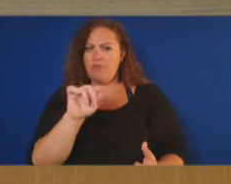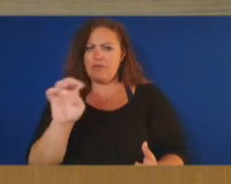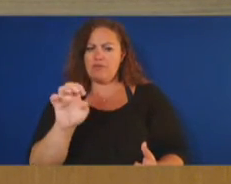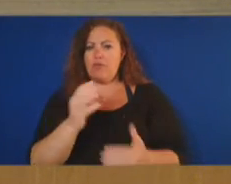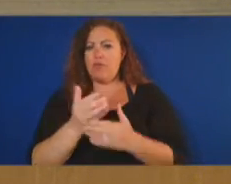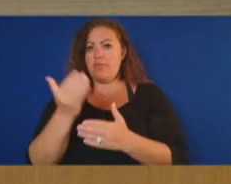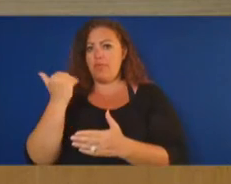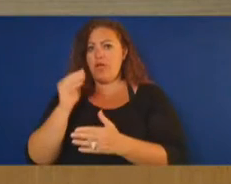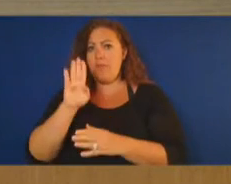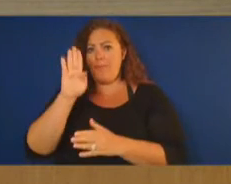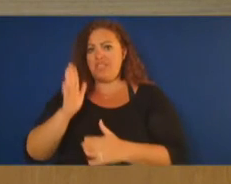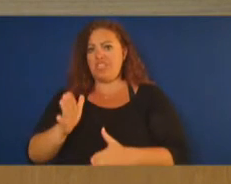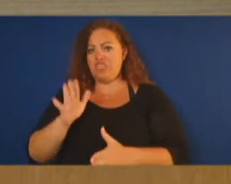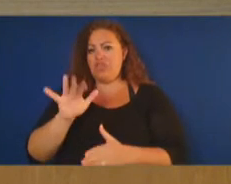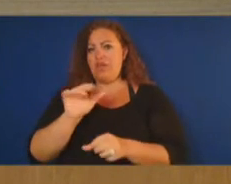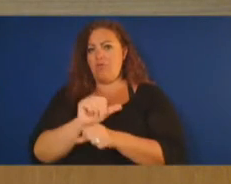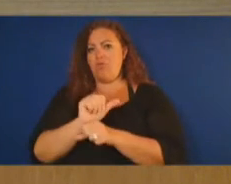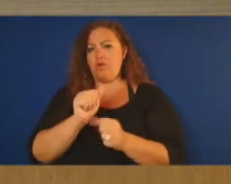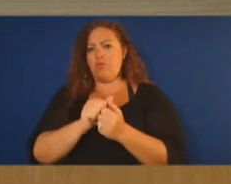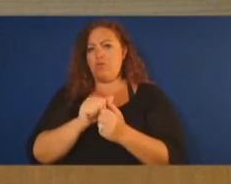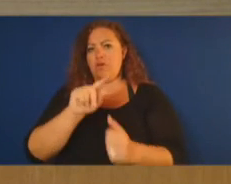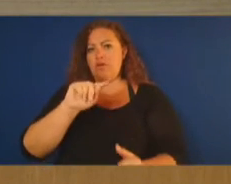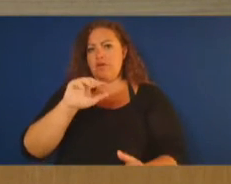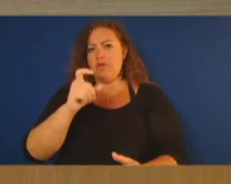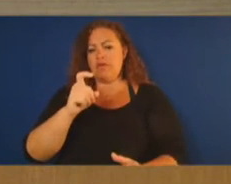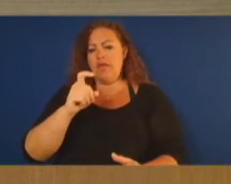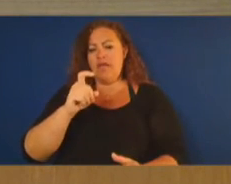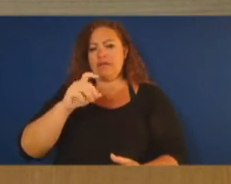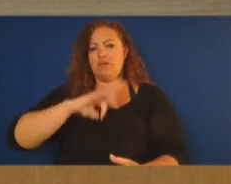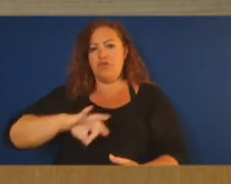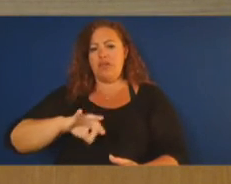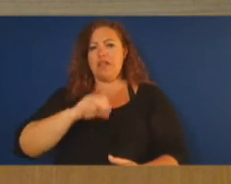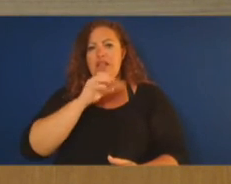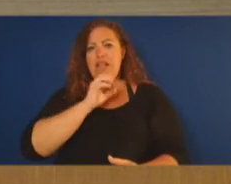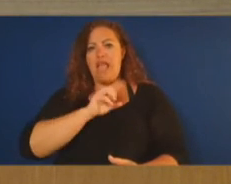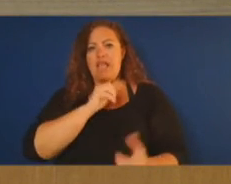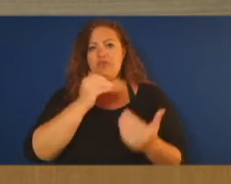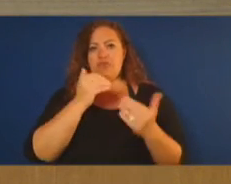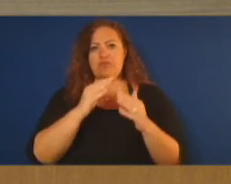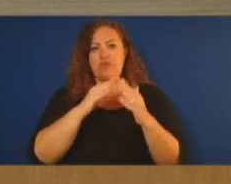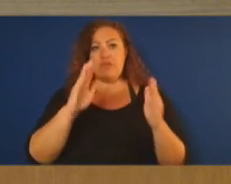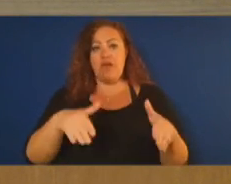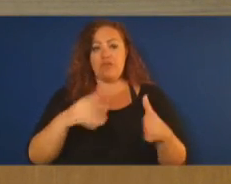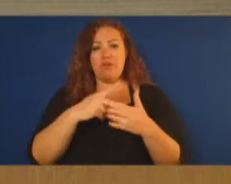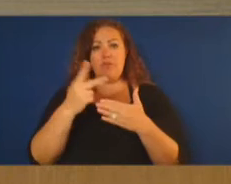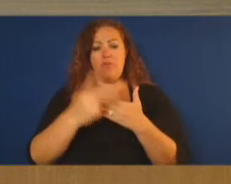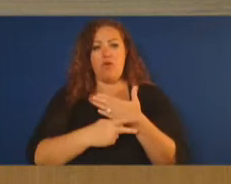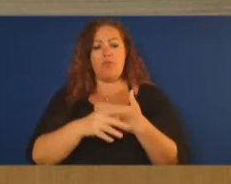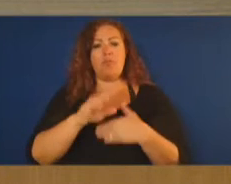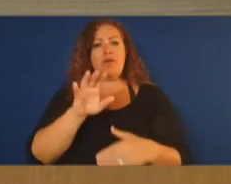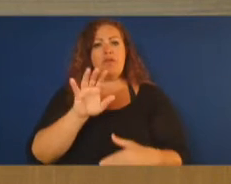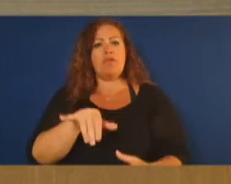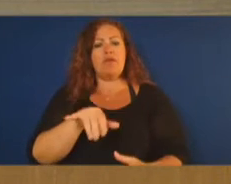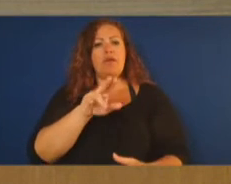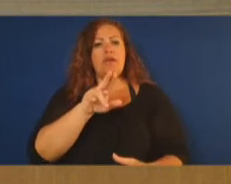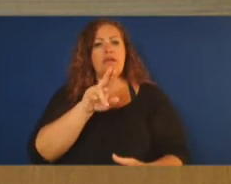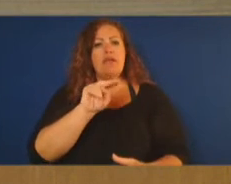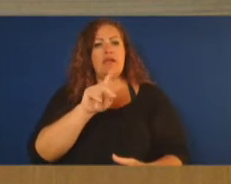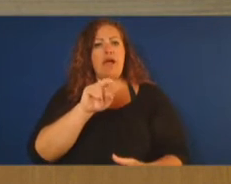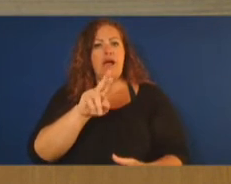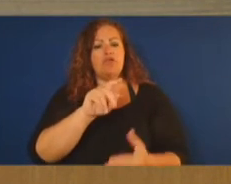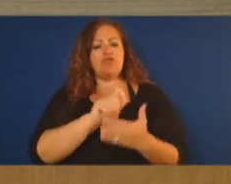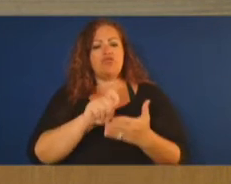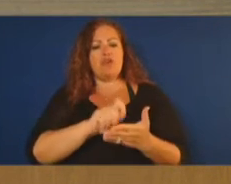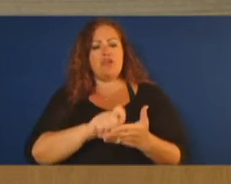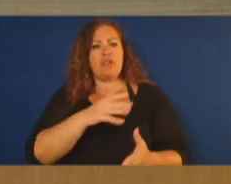working with a tax credit based age restricted housing program the underwriting and the requirements underneath that